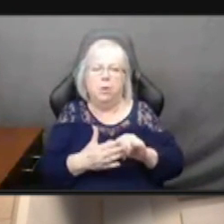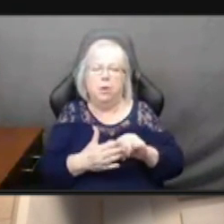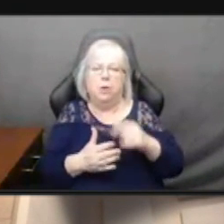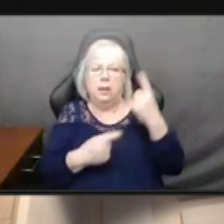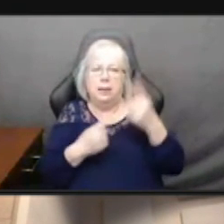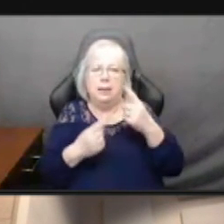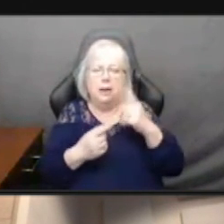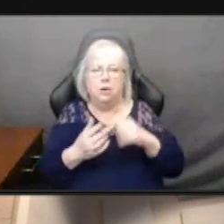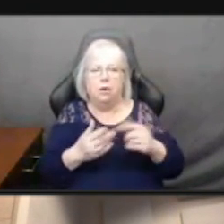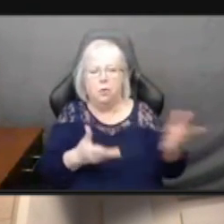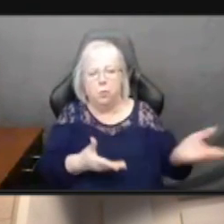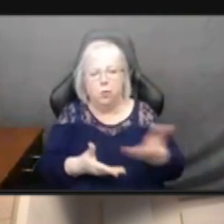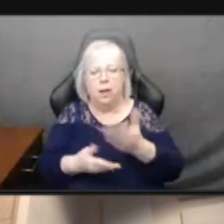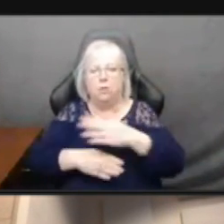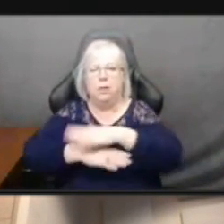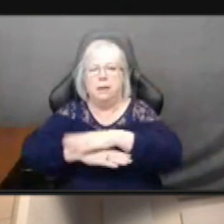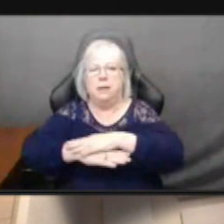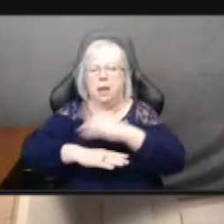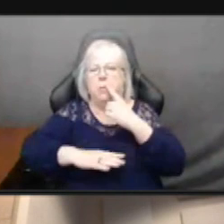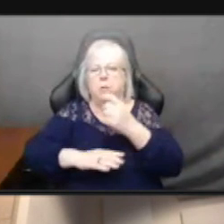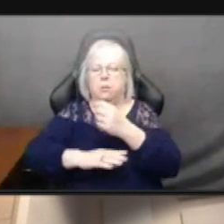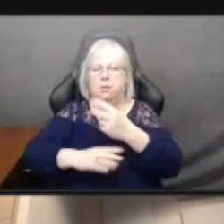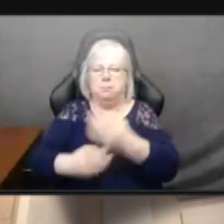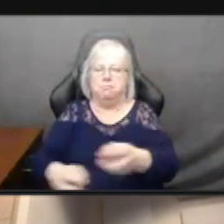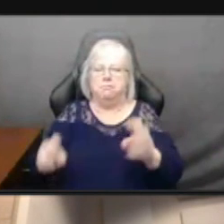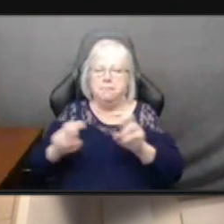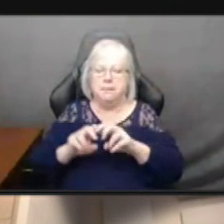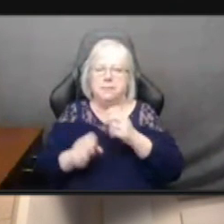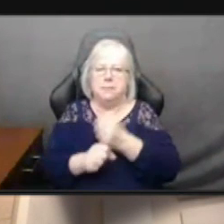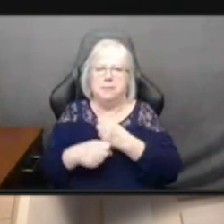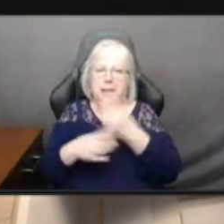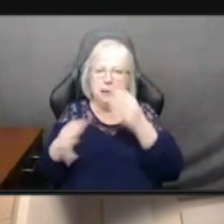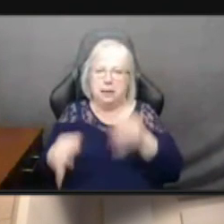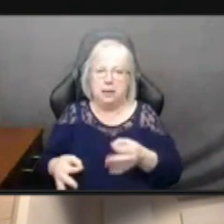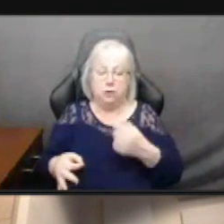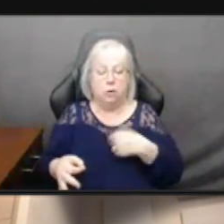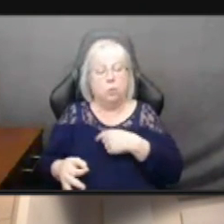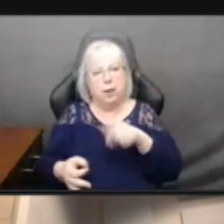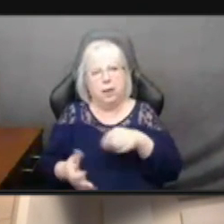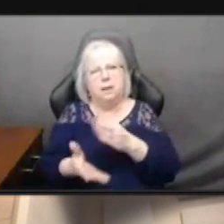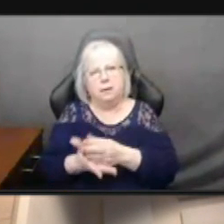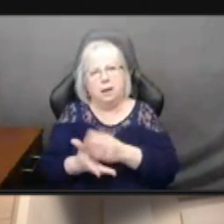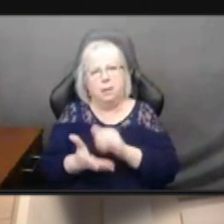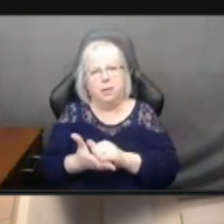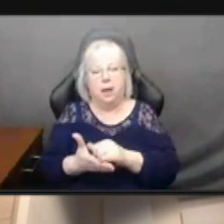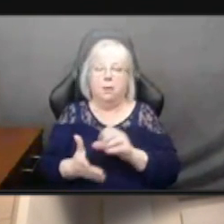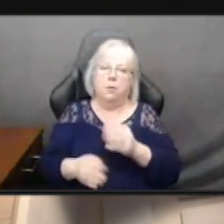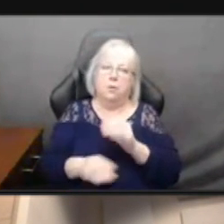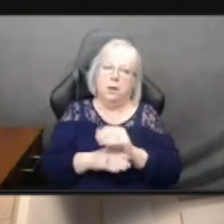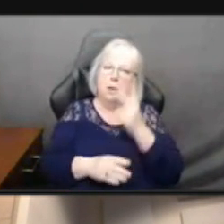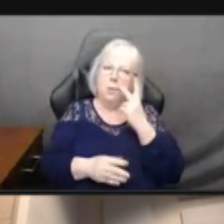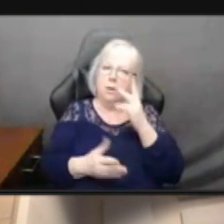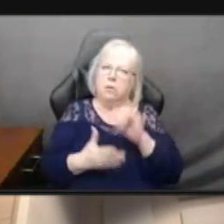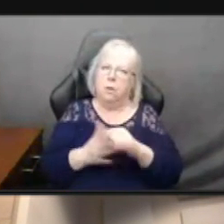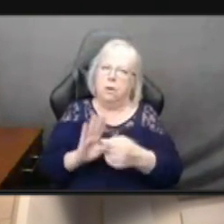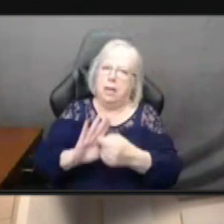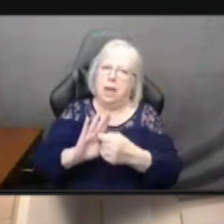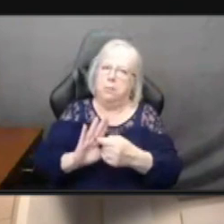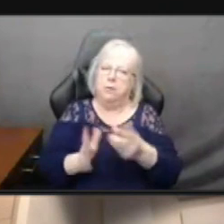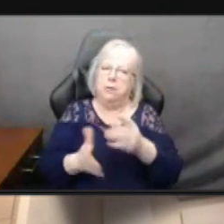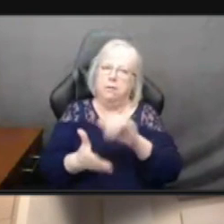be at the table of decision-making processes. And we need to stop that. And so tonight we saw examples of that